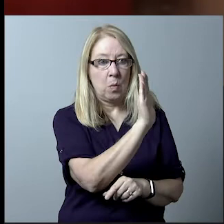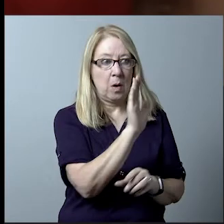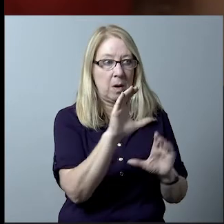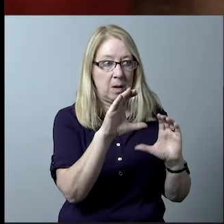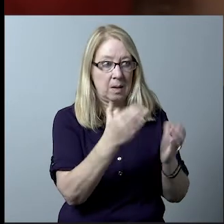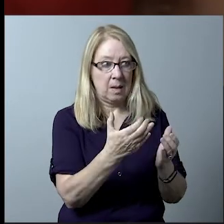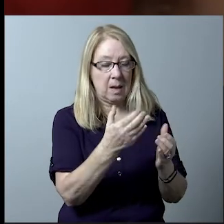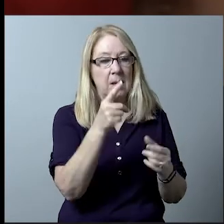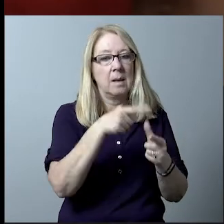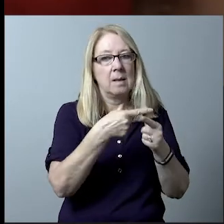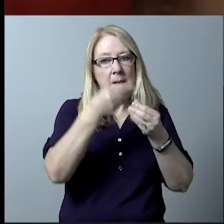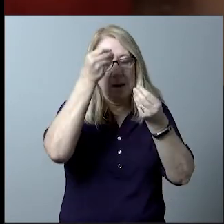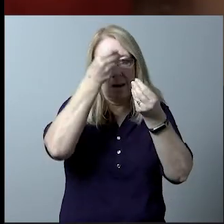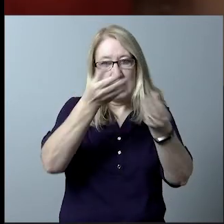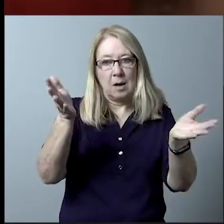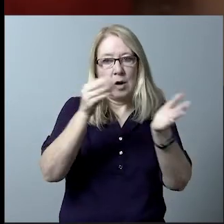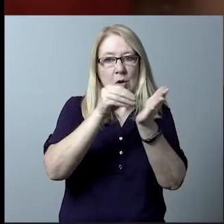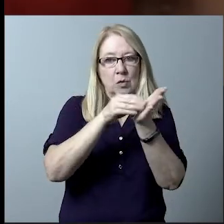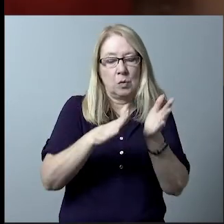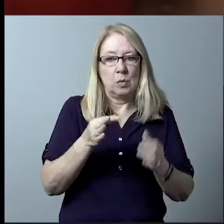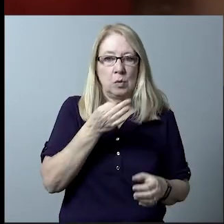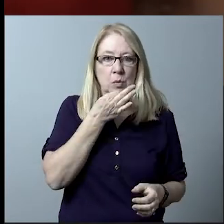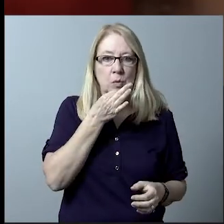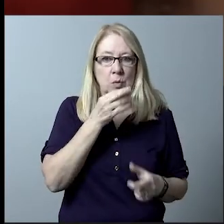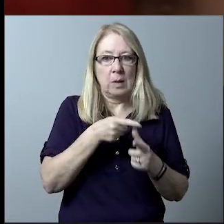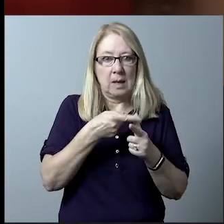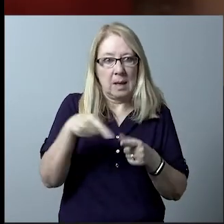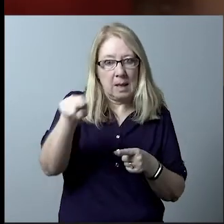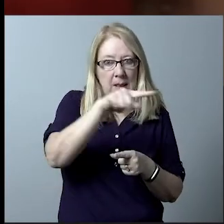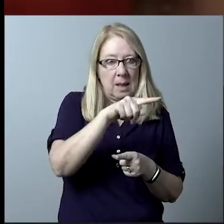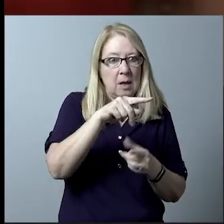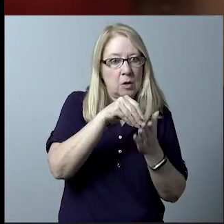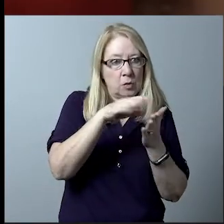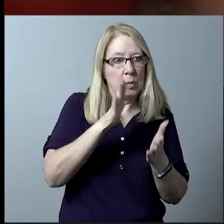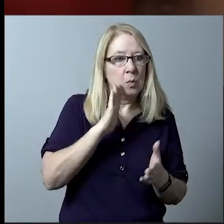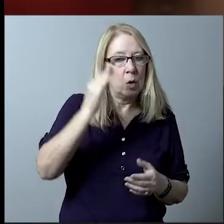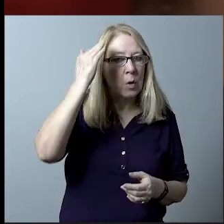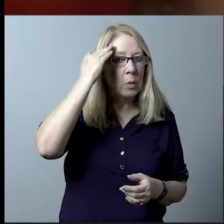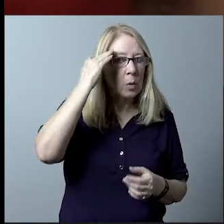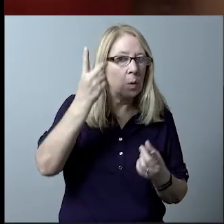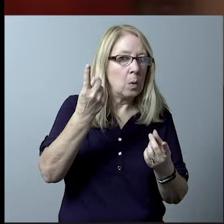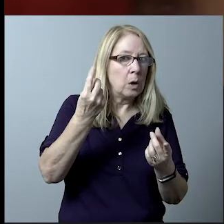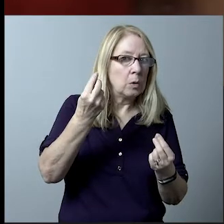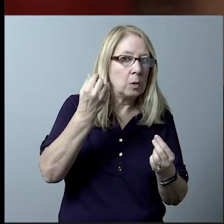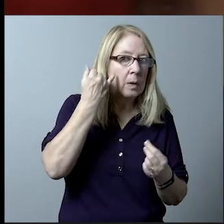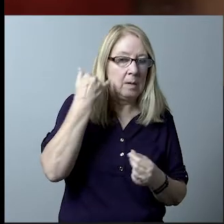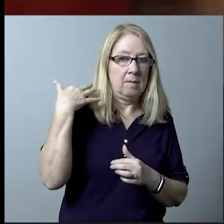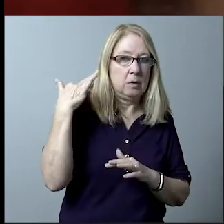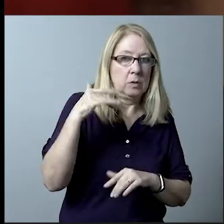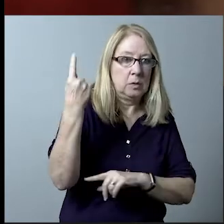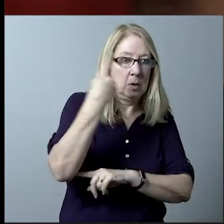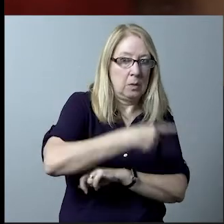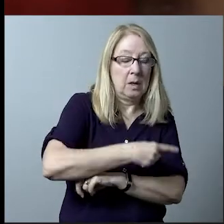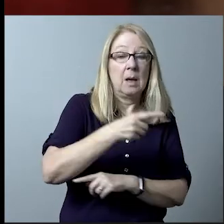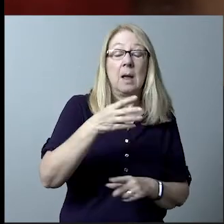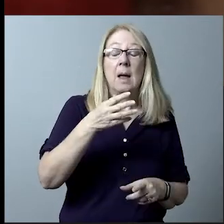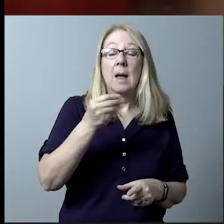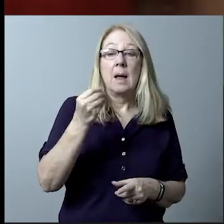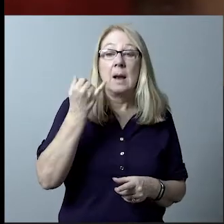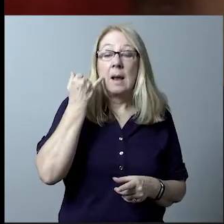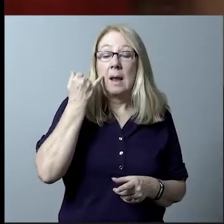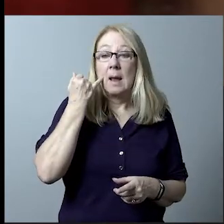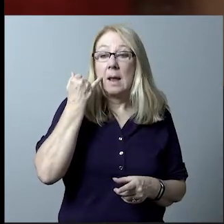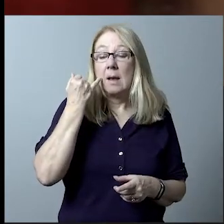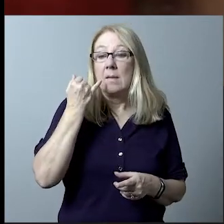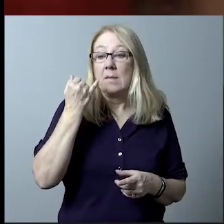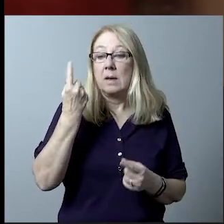their course and to tell their students soon, so that the students know what's happening when the snow day comes,